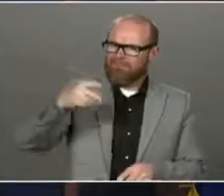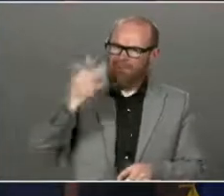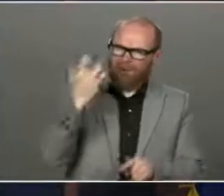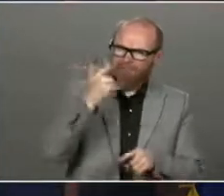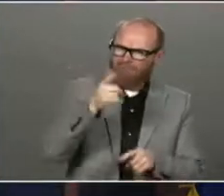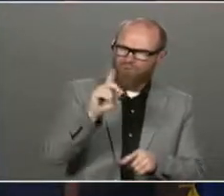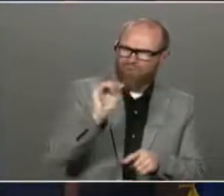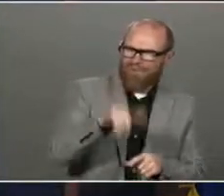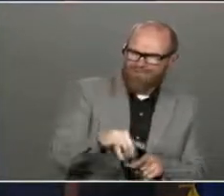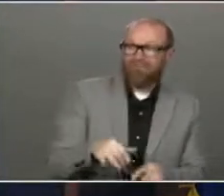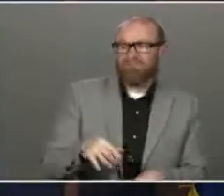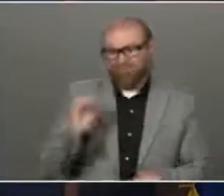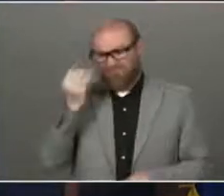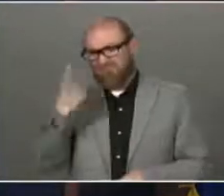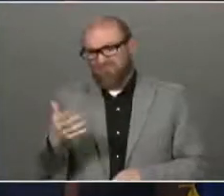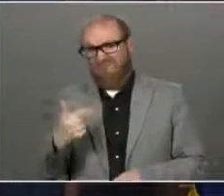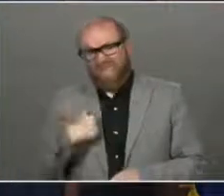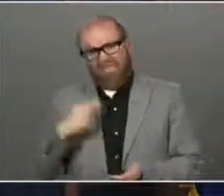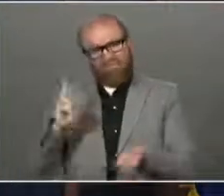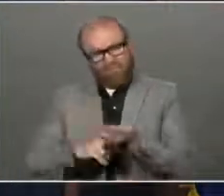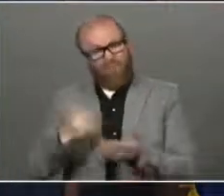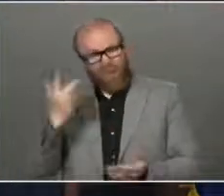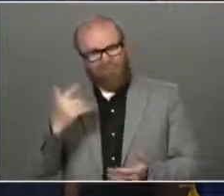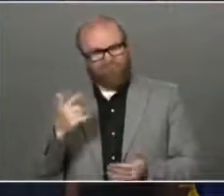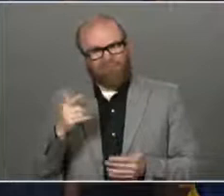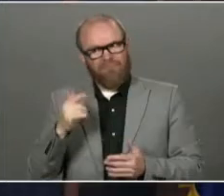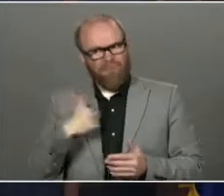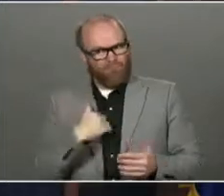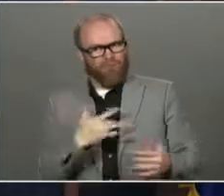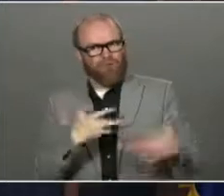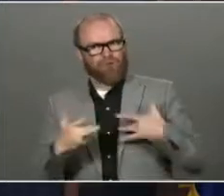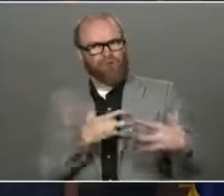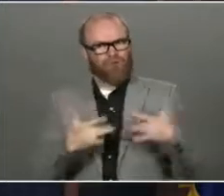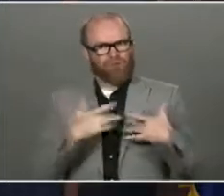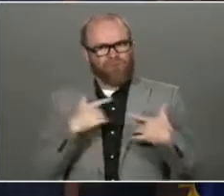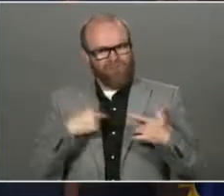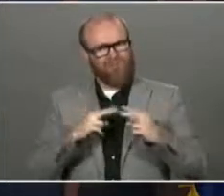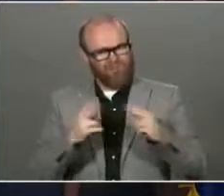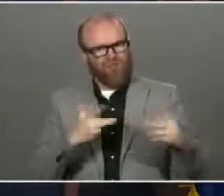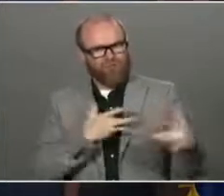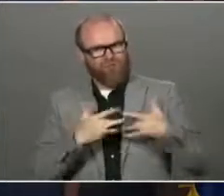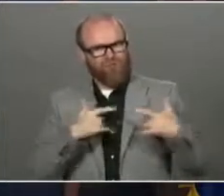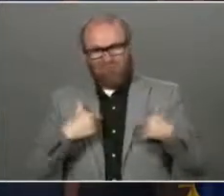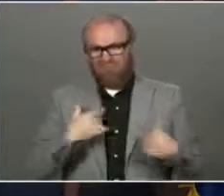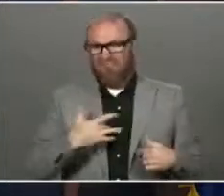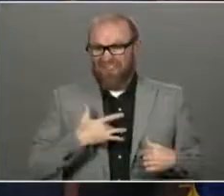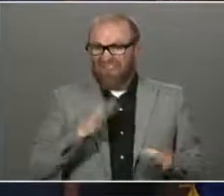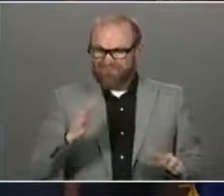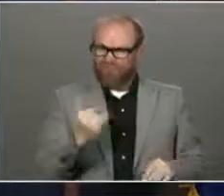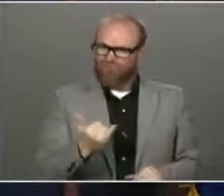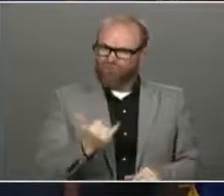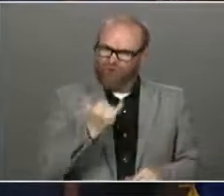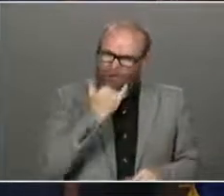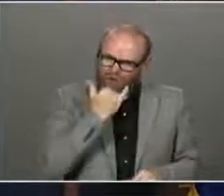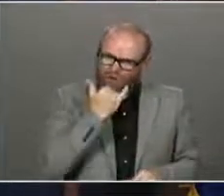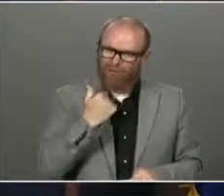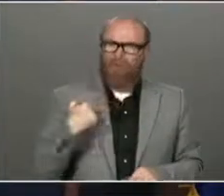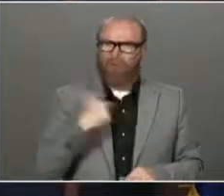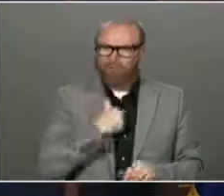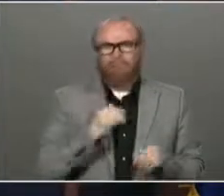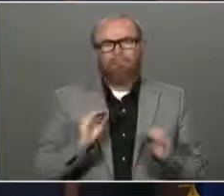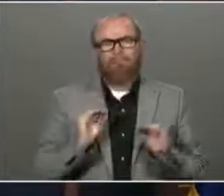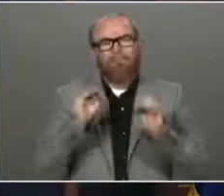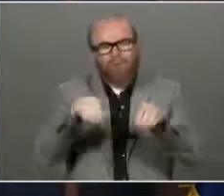very concerned about. I think it's a mistake that we continue to move political